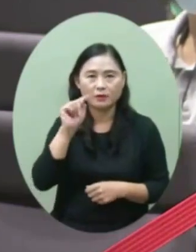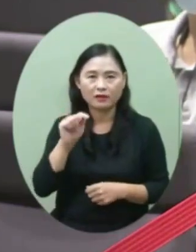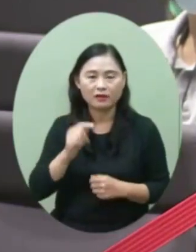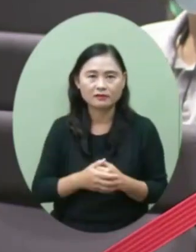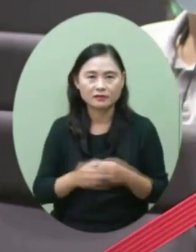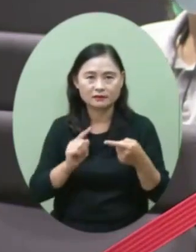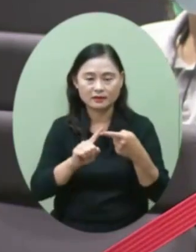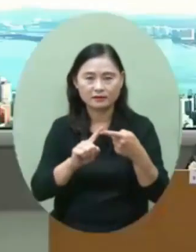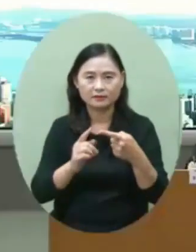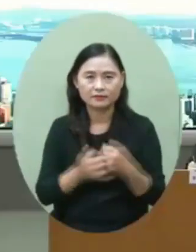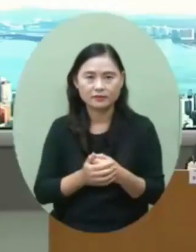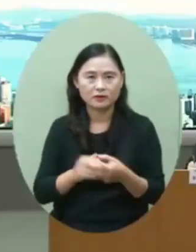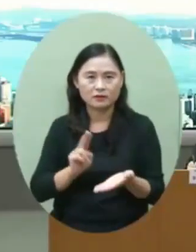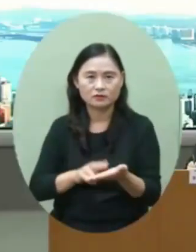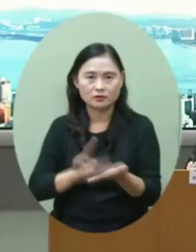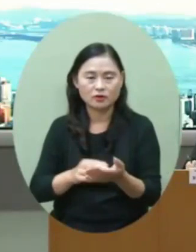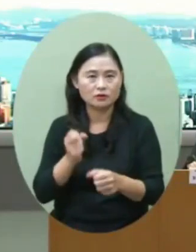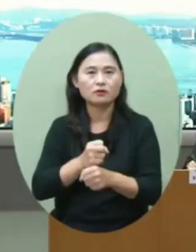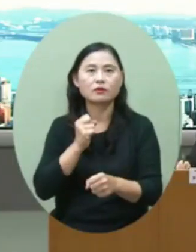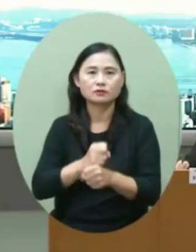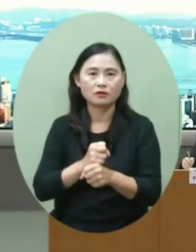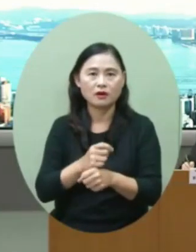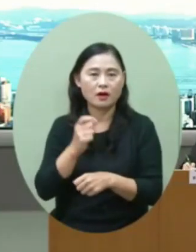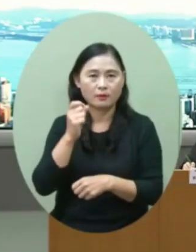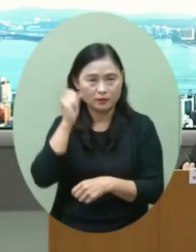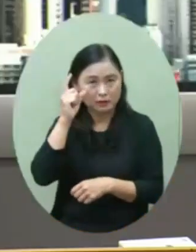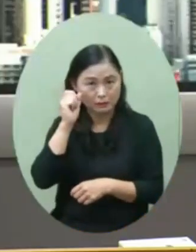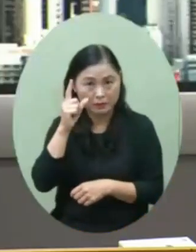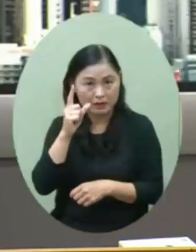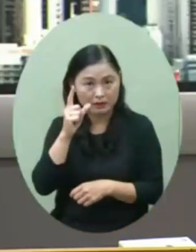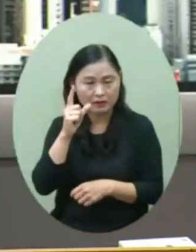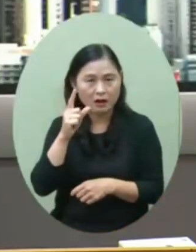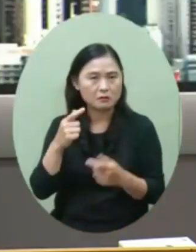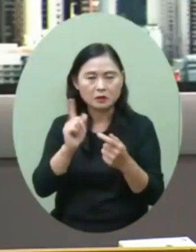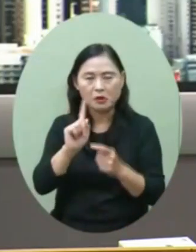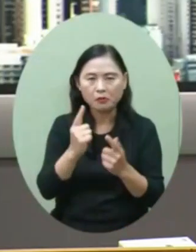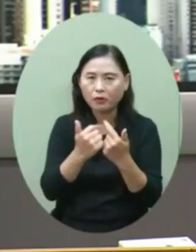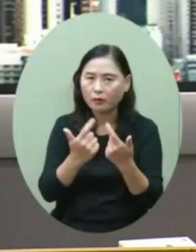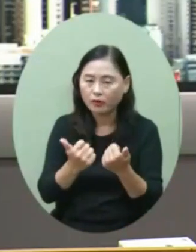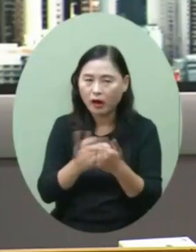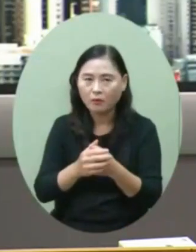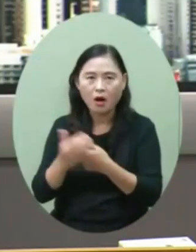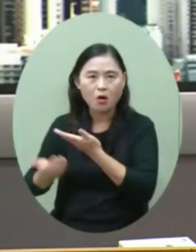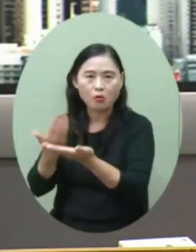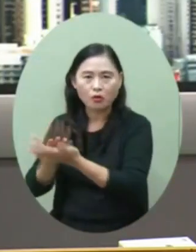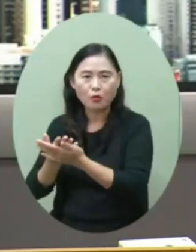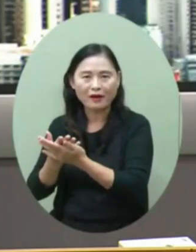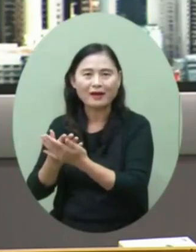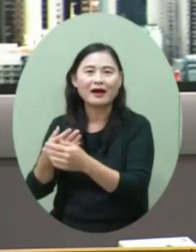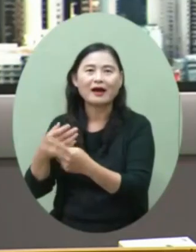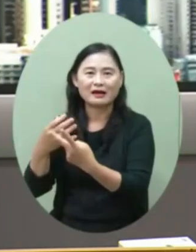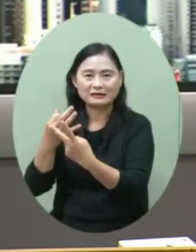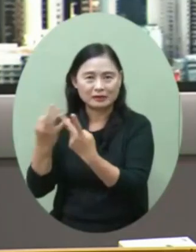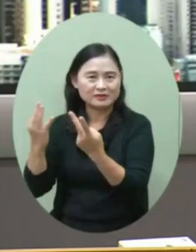sure Hong Kong plays a more effective role in safeguarding national security? So there are three questions. First, I